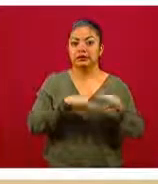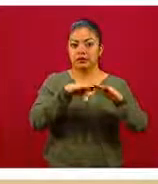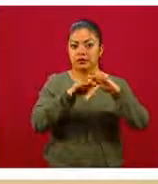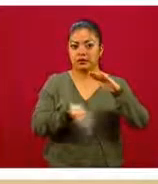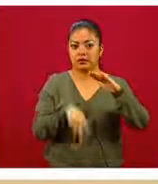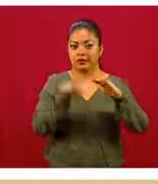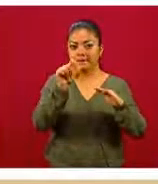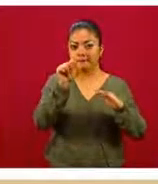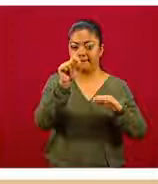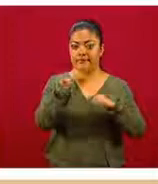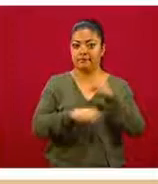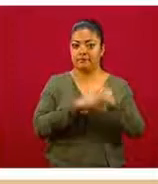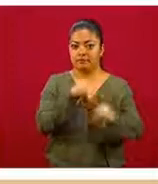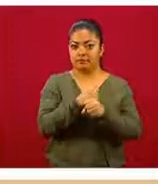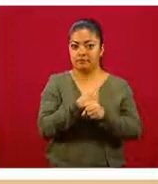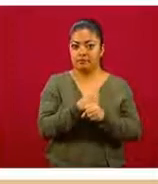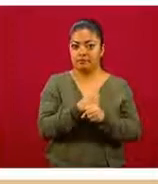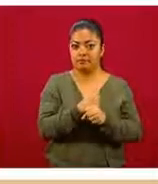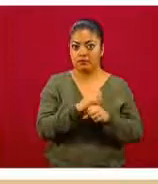1,471